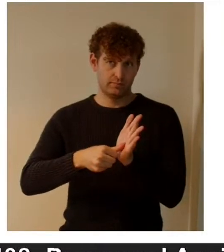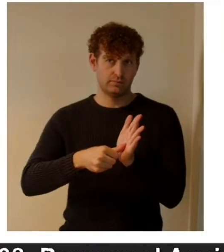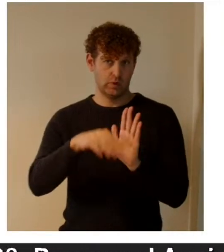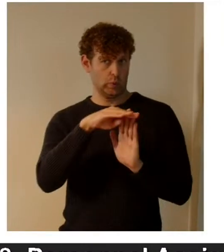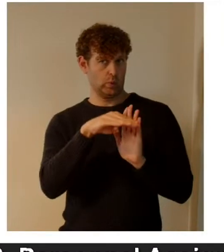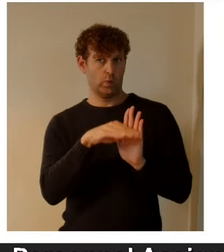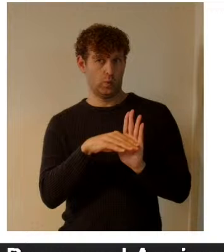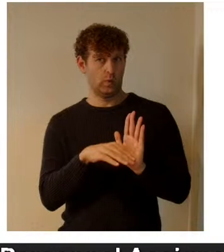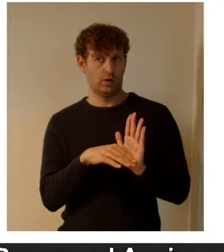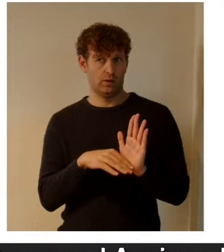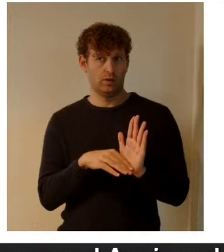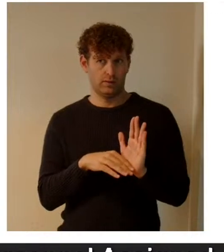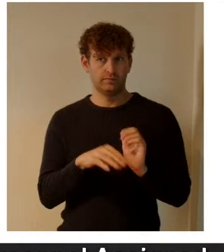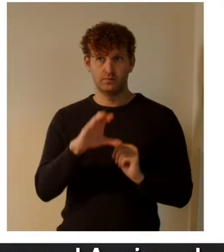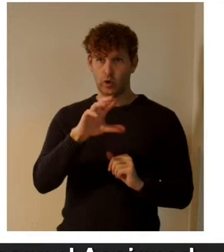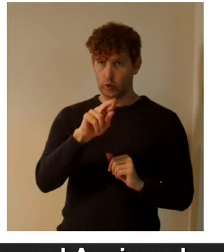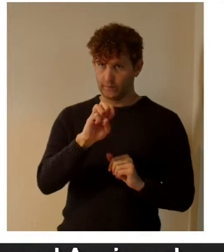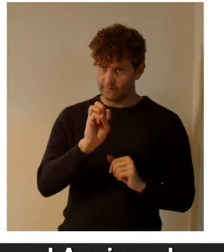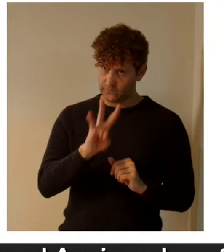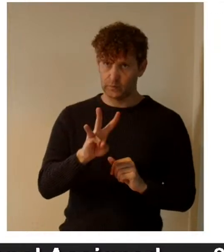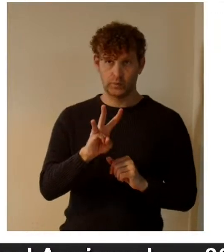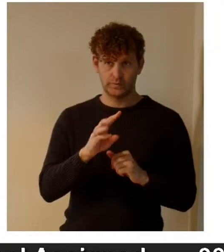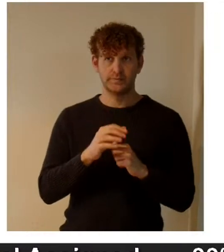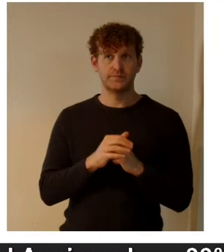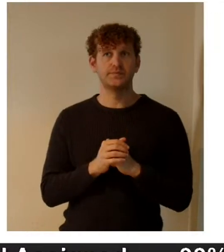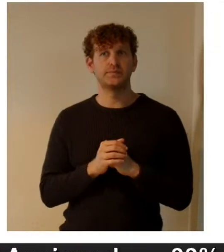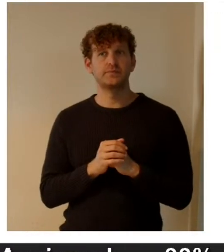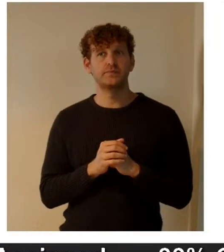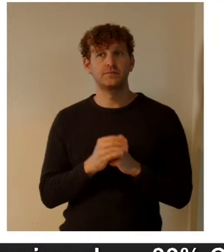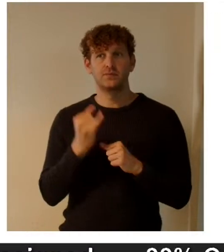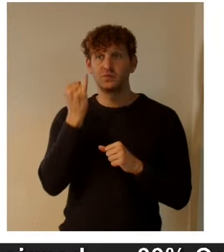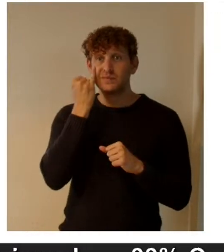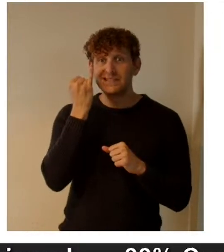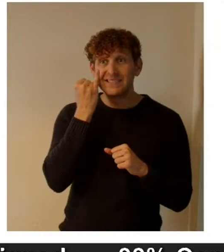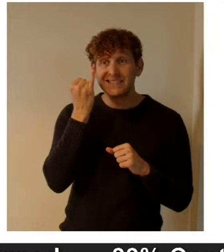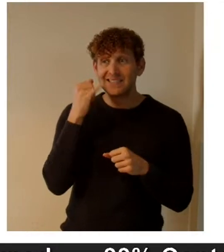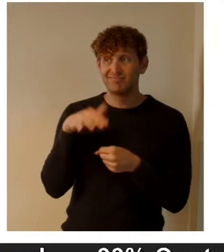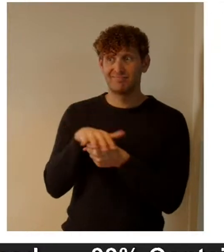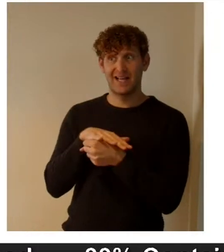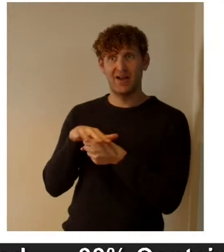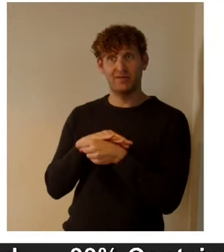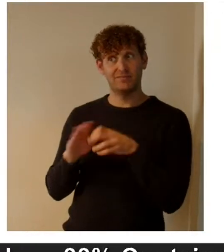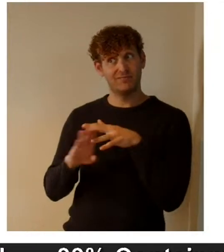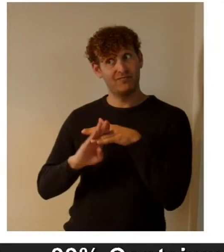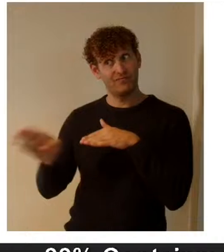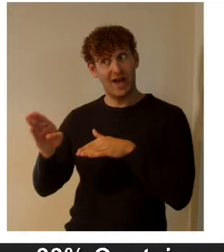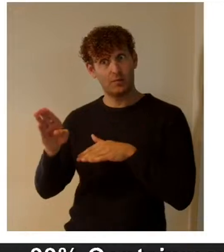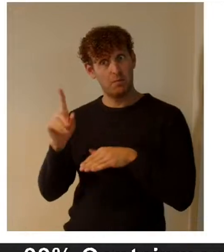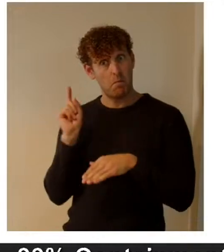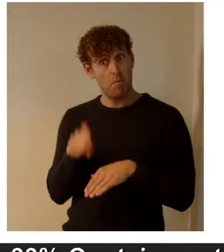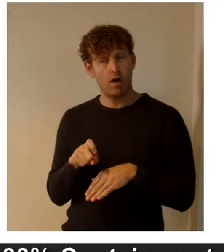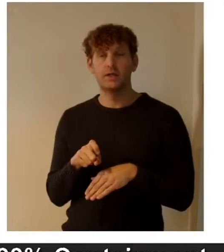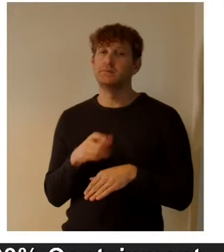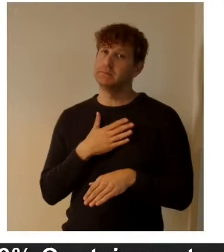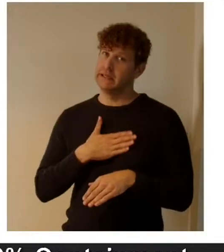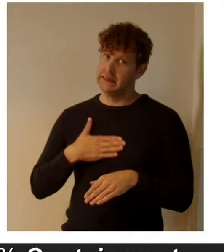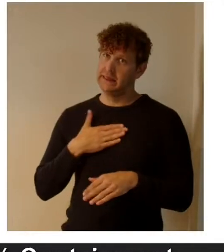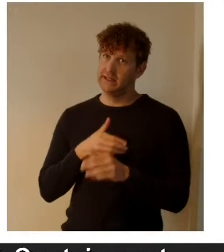anyone within the evacuation ordered area to please adhere to the curfew order.